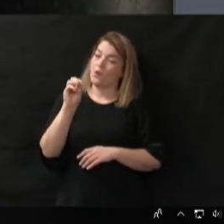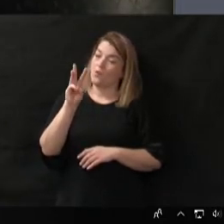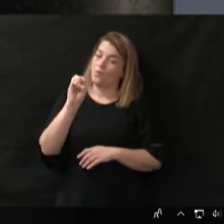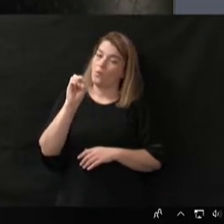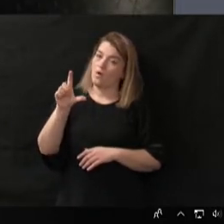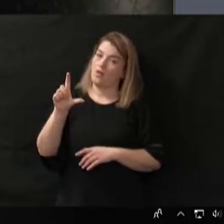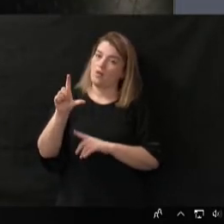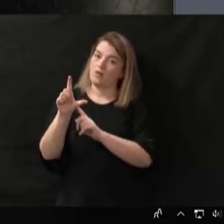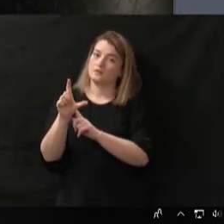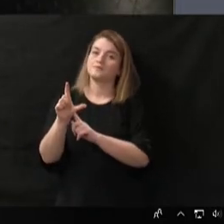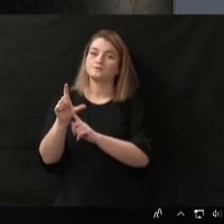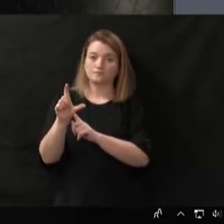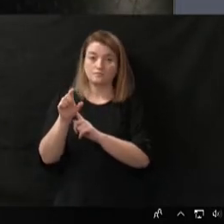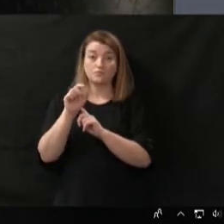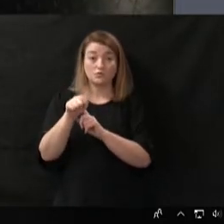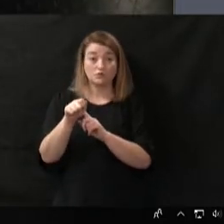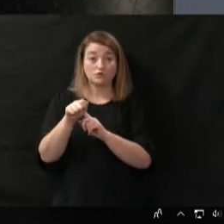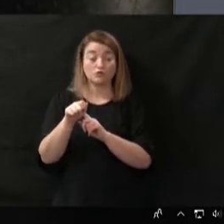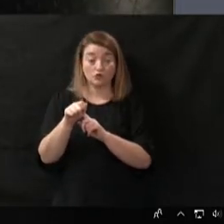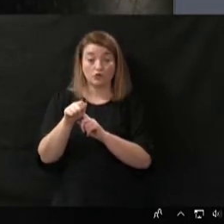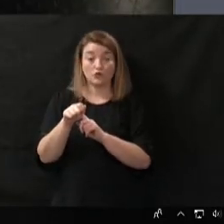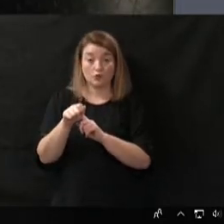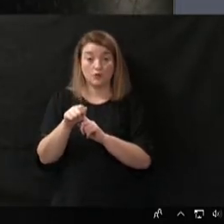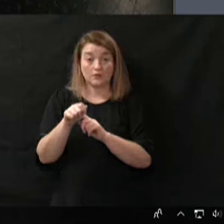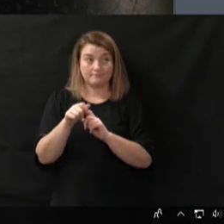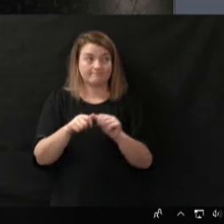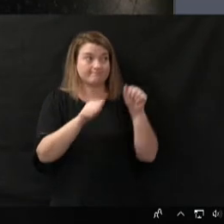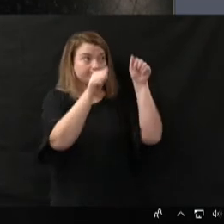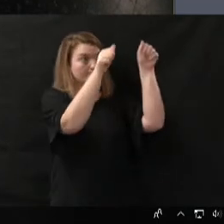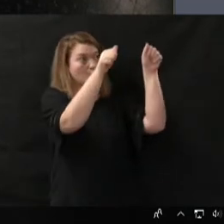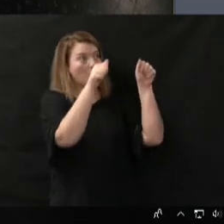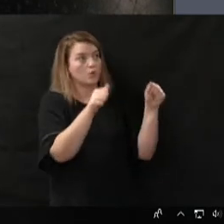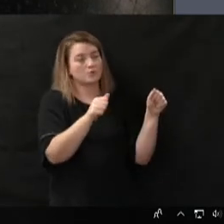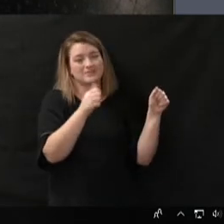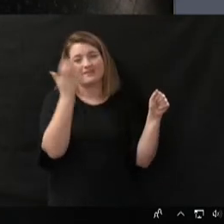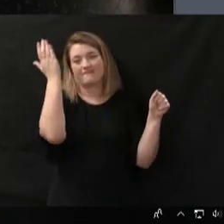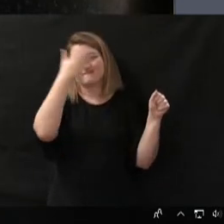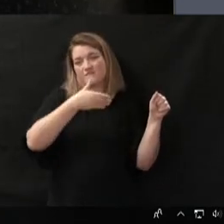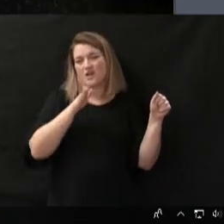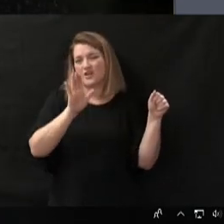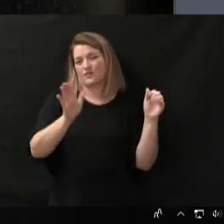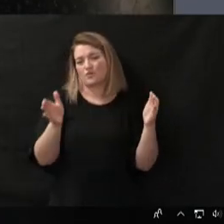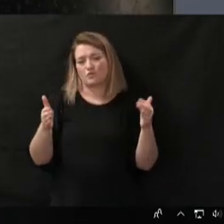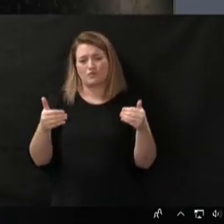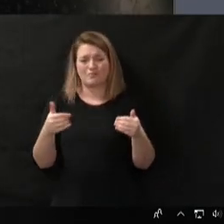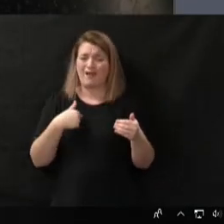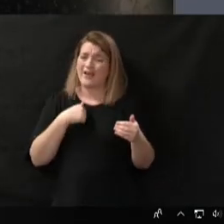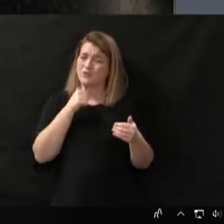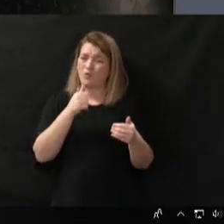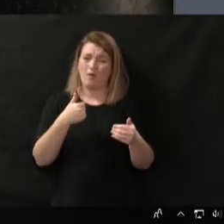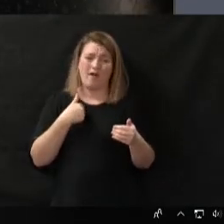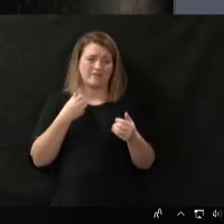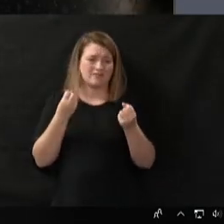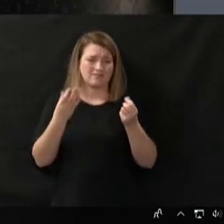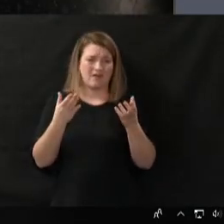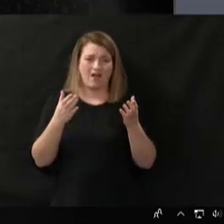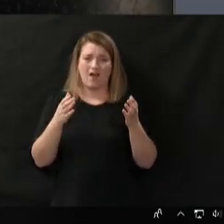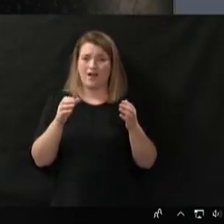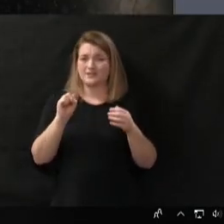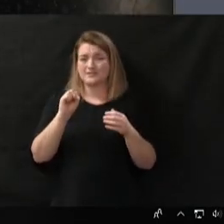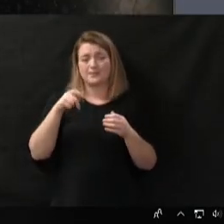as a poster at the top, at the front of your room if you have a lot of wall space. I really don't have a lot of wall space. I